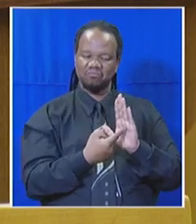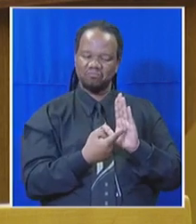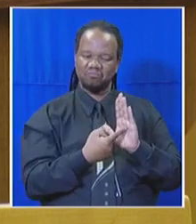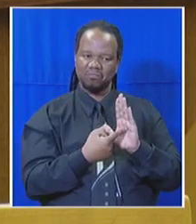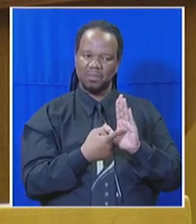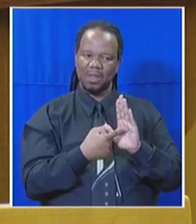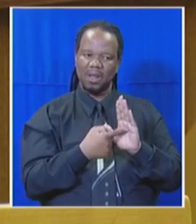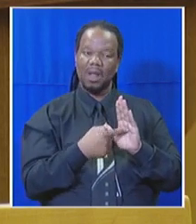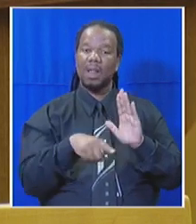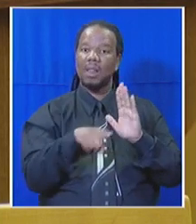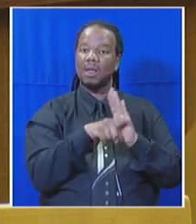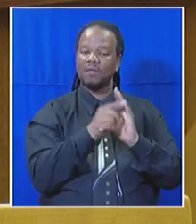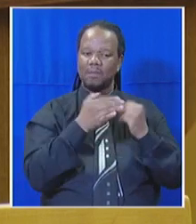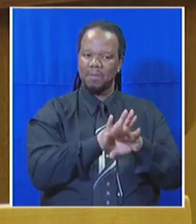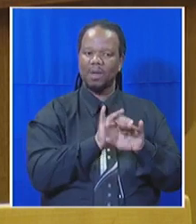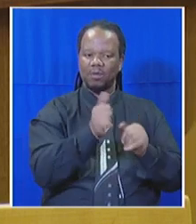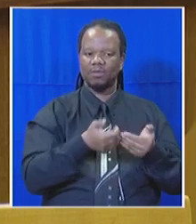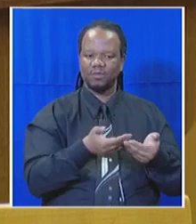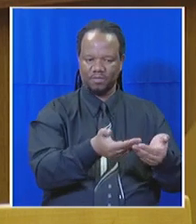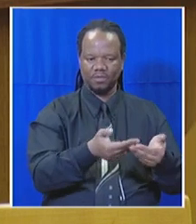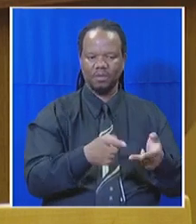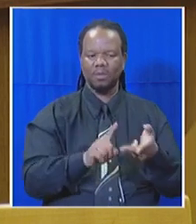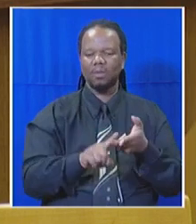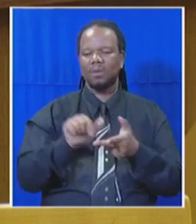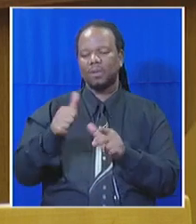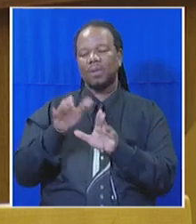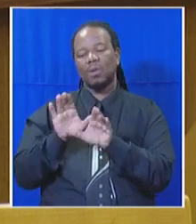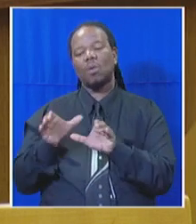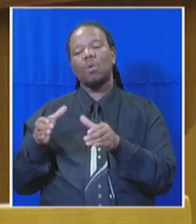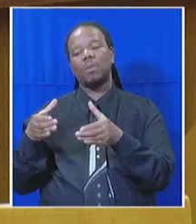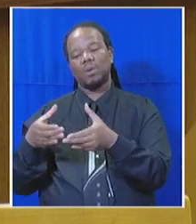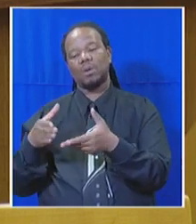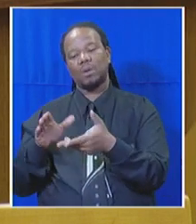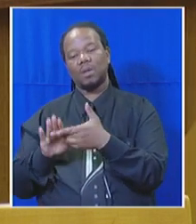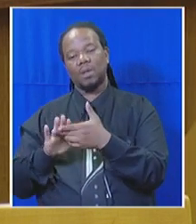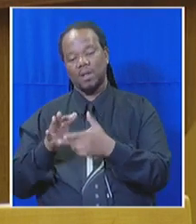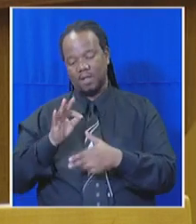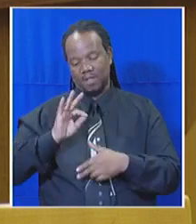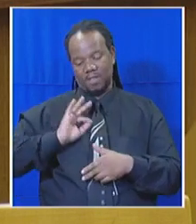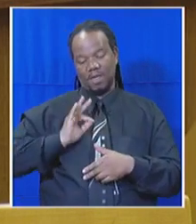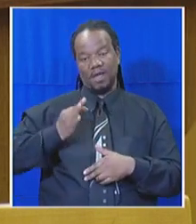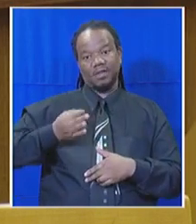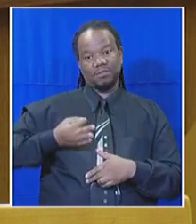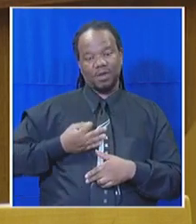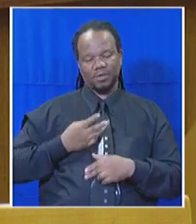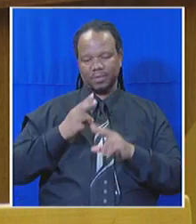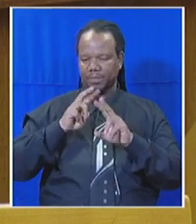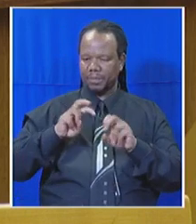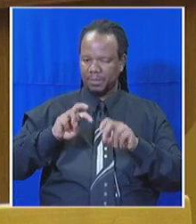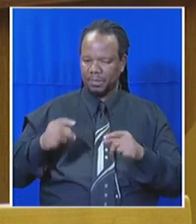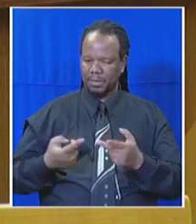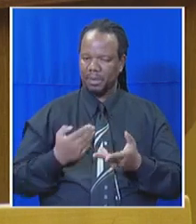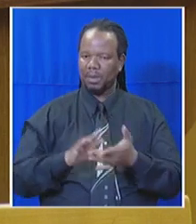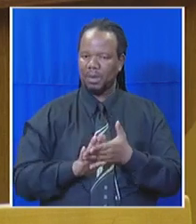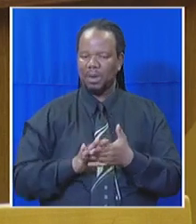delivery. Furthermore, the committee noted underperformance of the inspection and enforcement